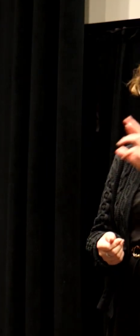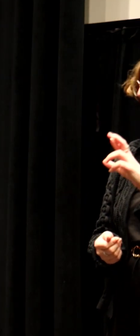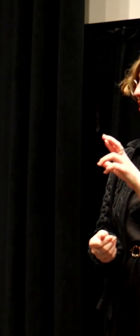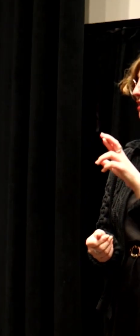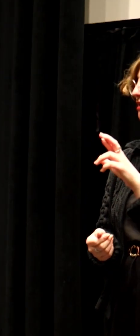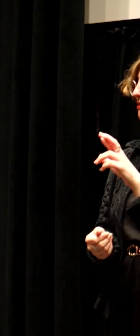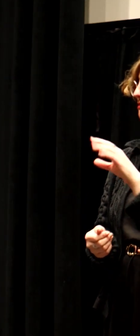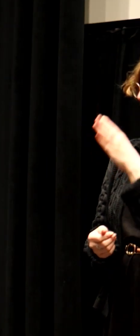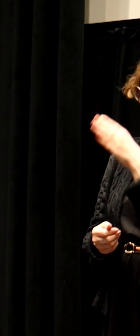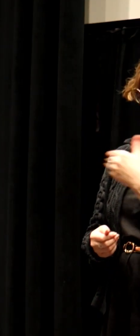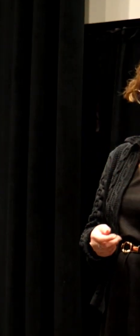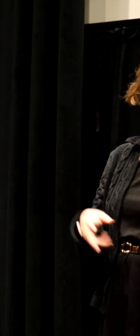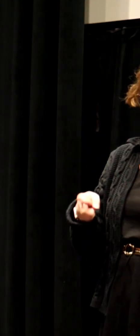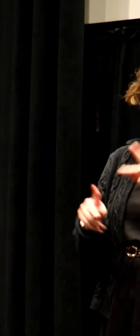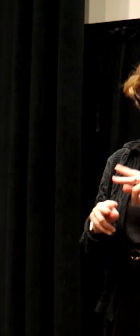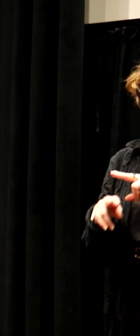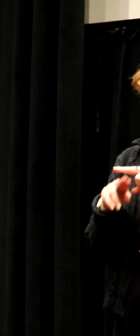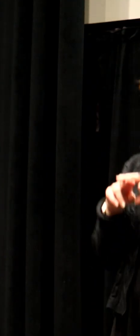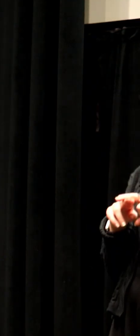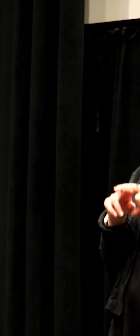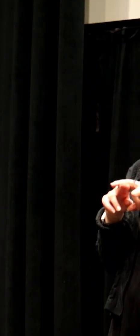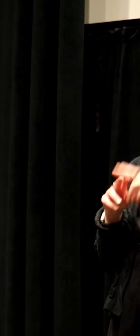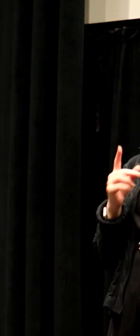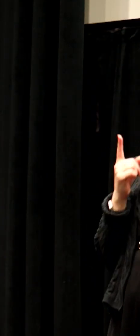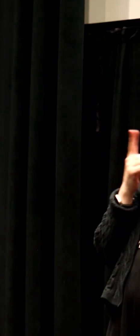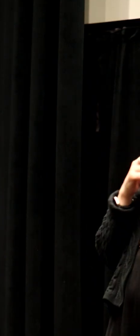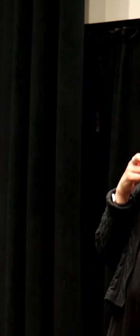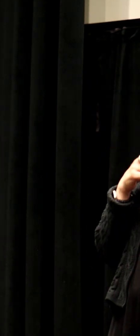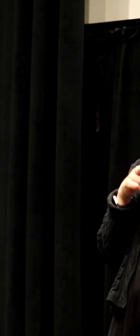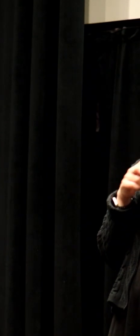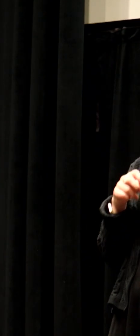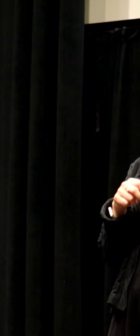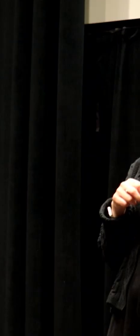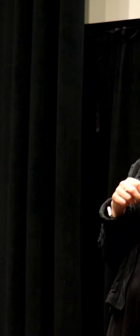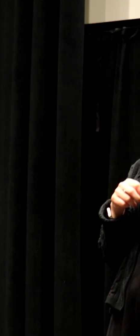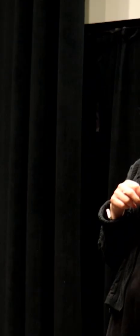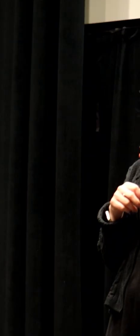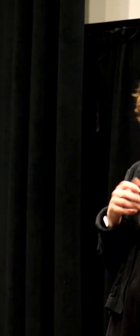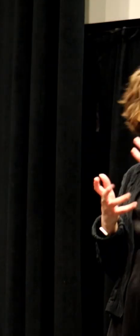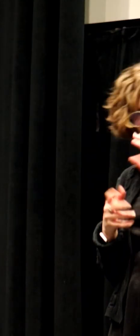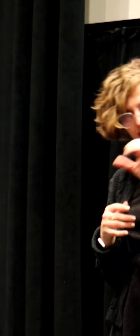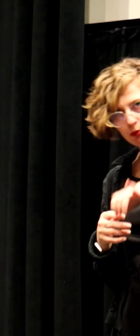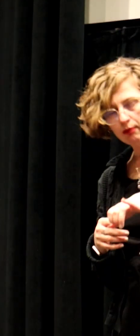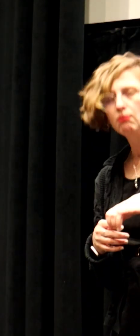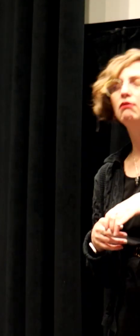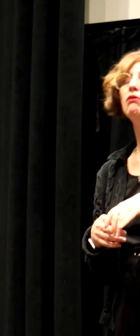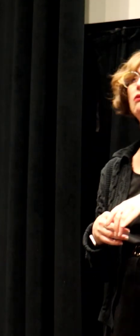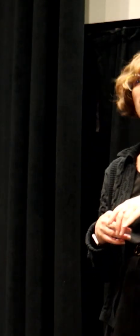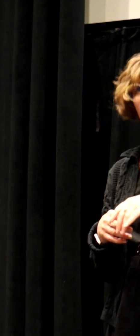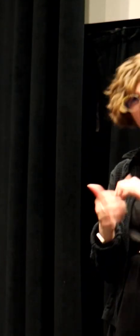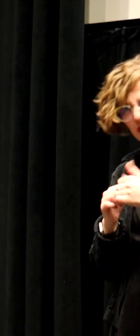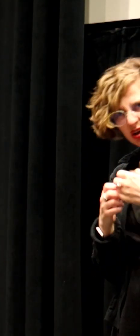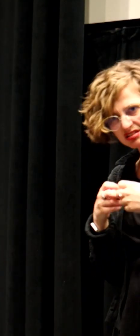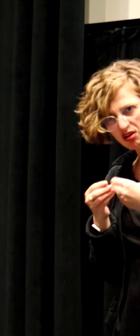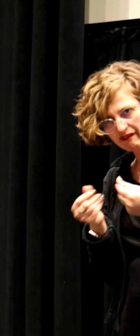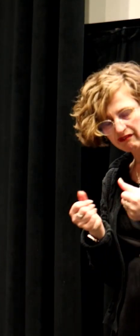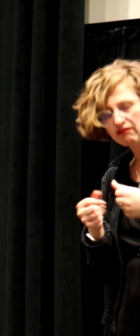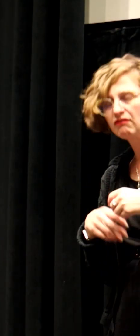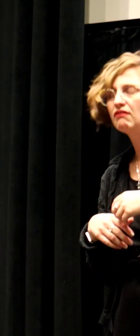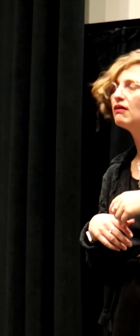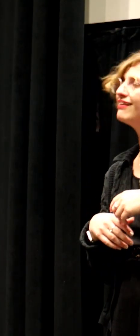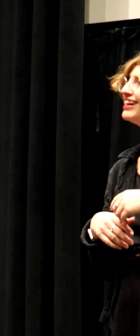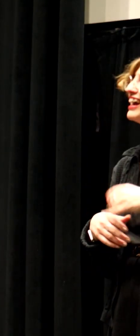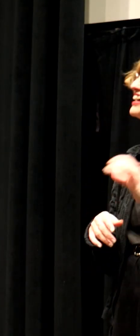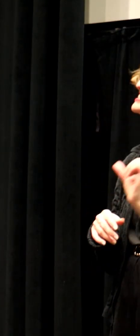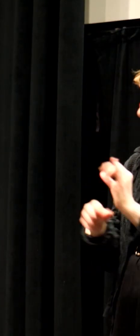it. And so trying to explain to someone that lens is kind of funny. It's like teaching